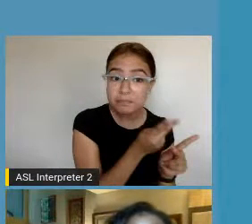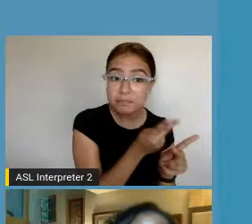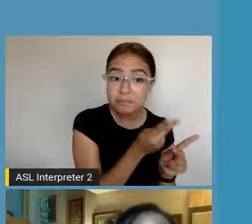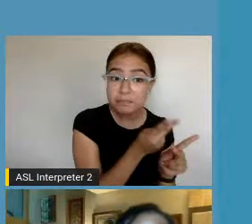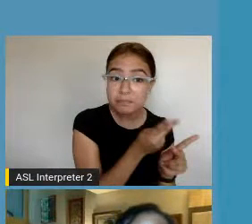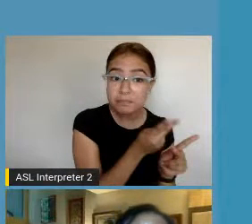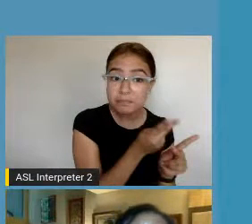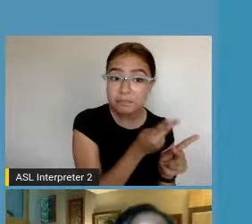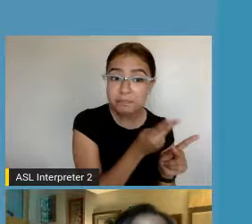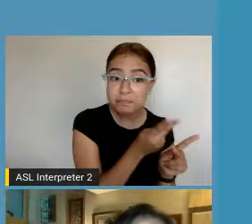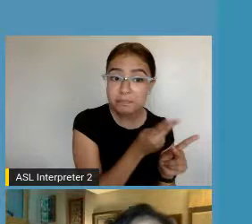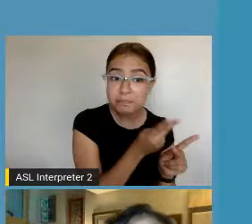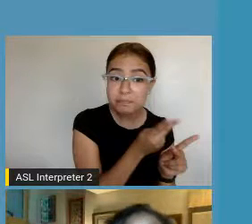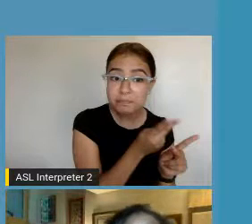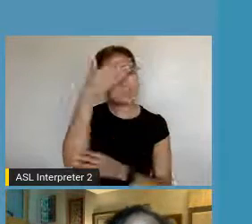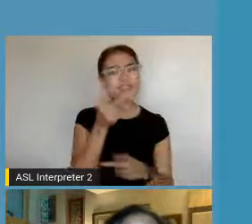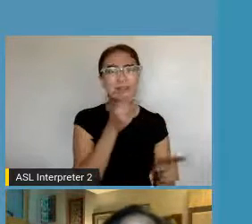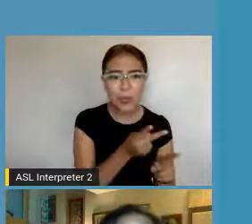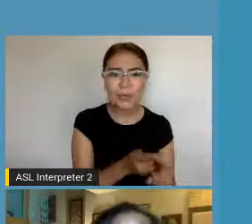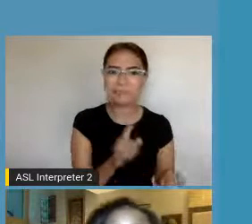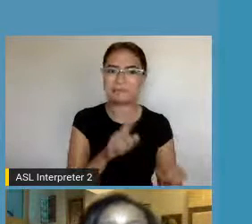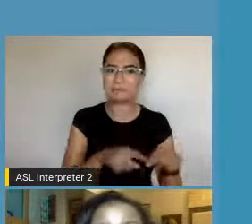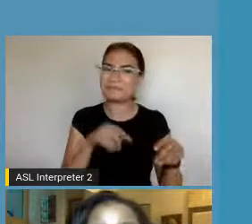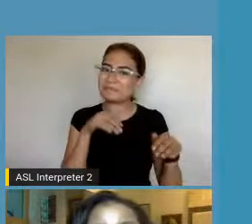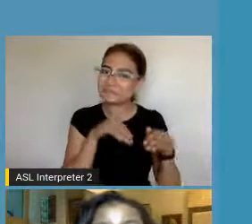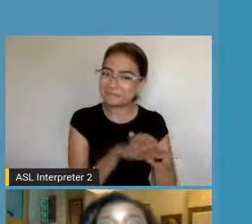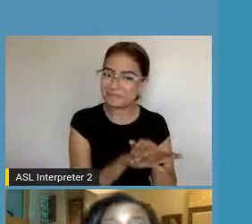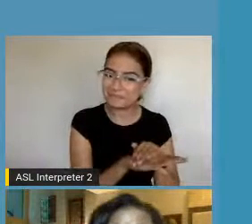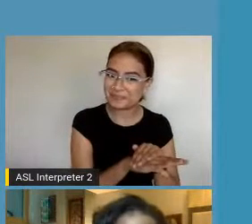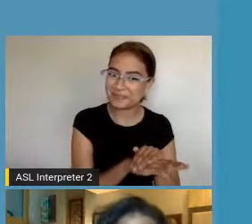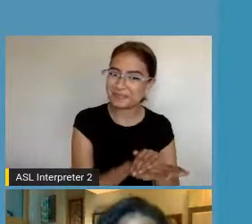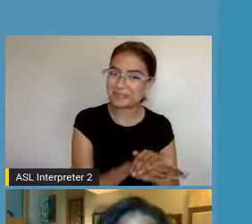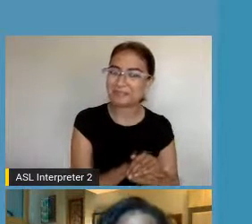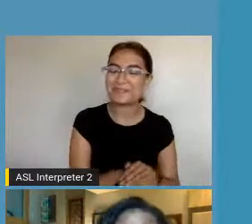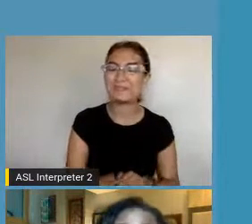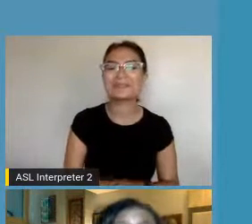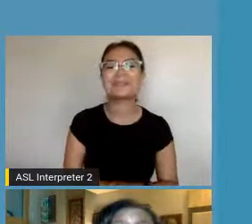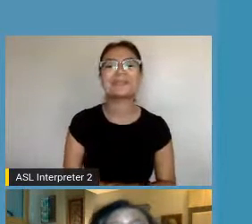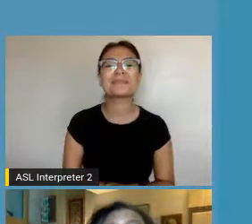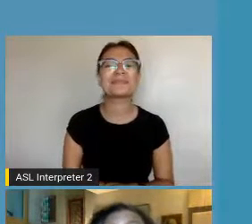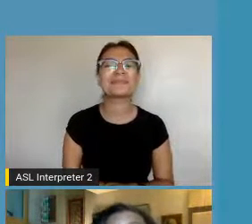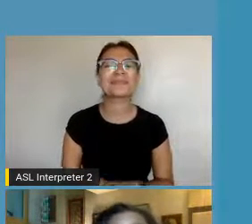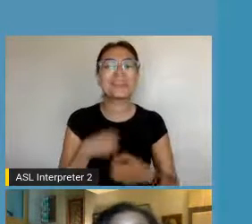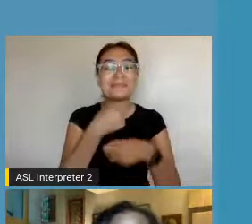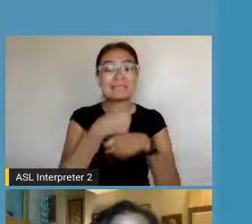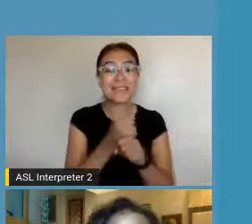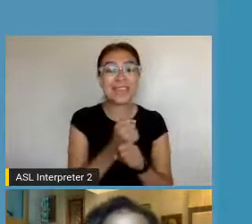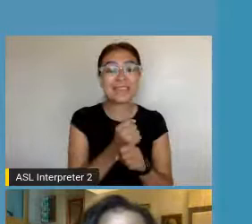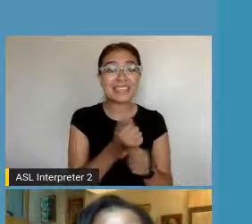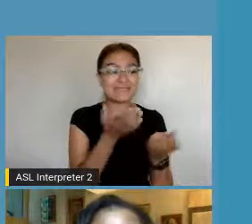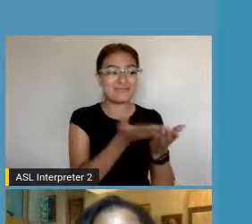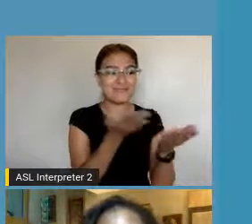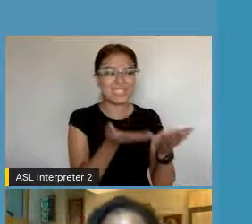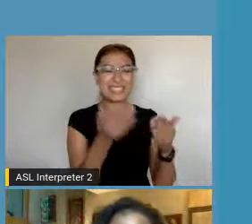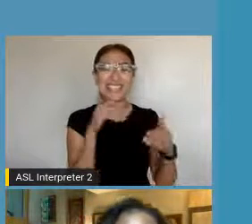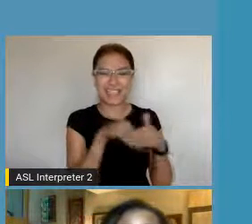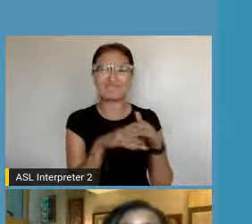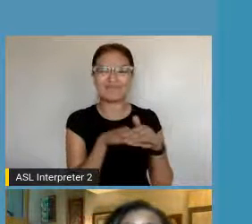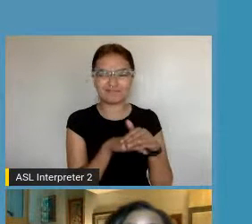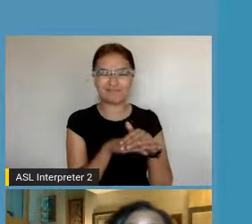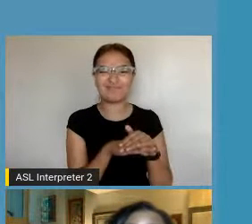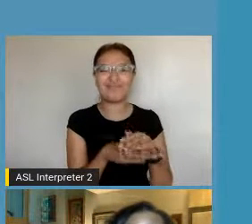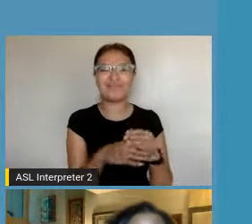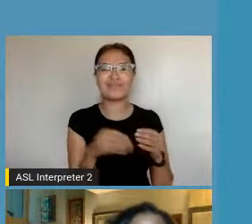forgotten that it's there. So the advantages are making these materials accessible. And so that you're sharing the content and